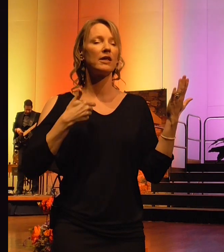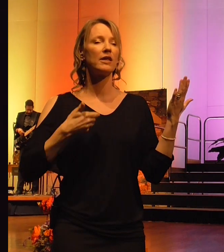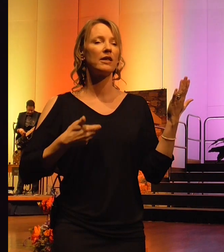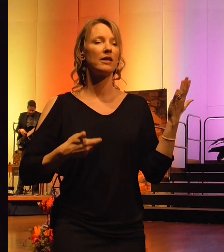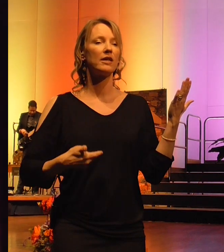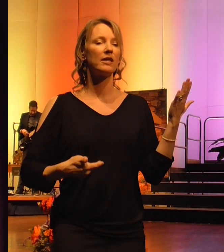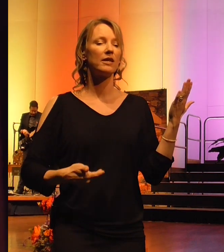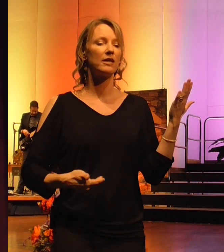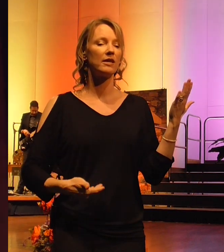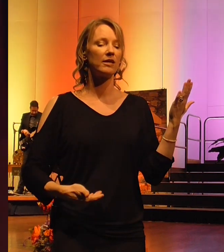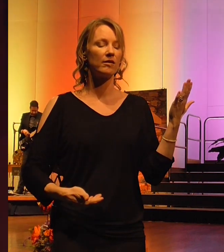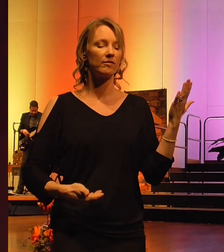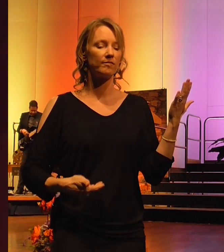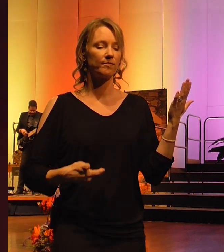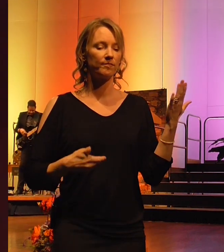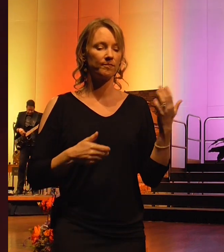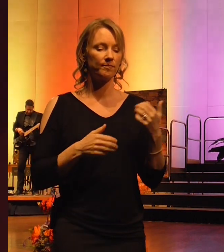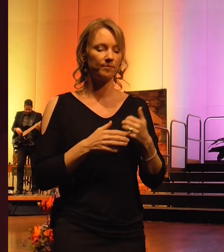heal me,